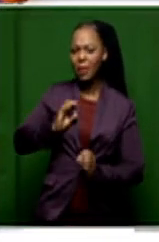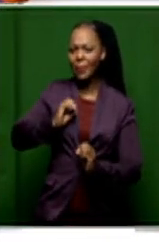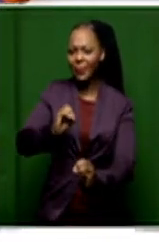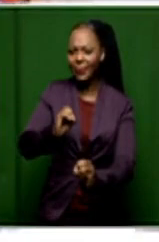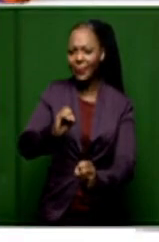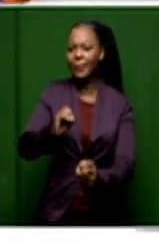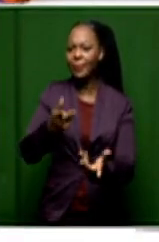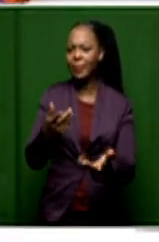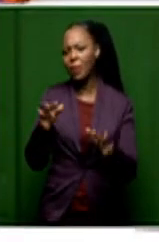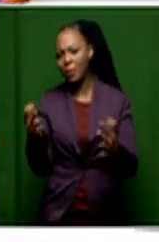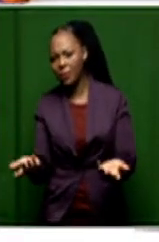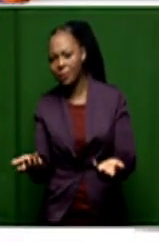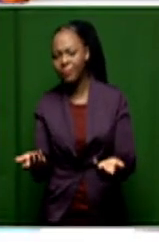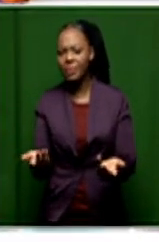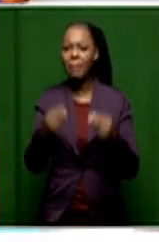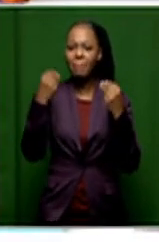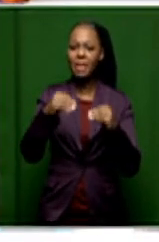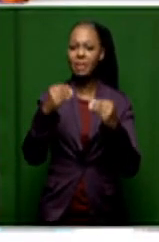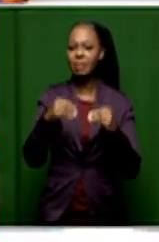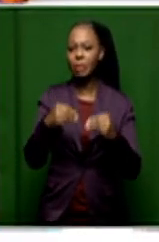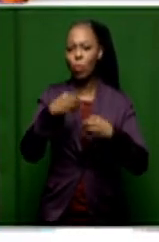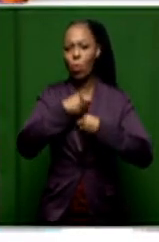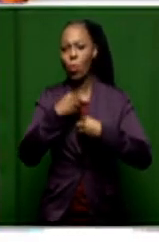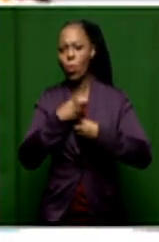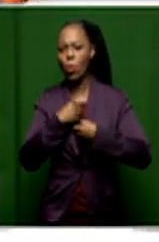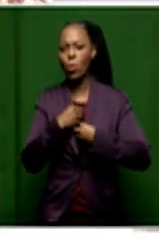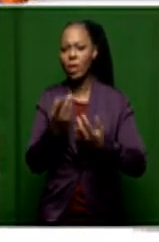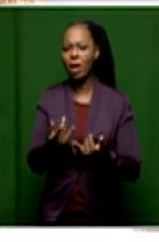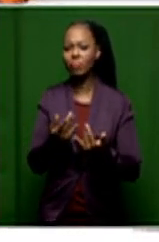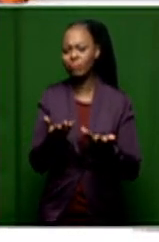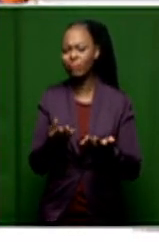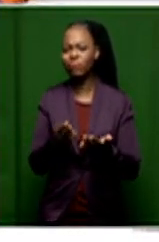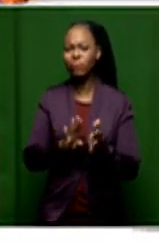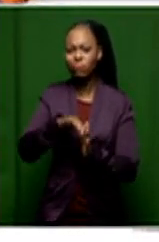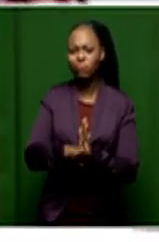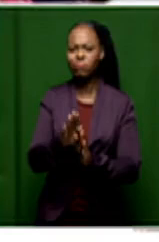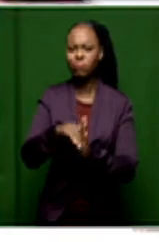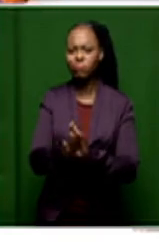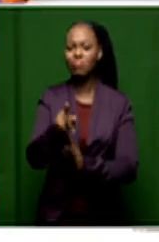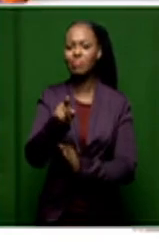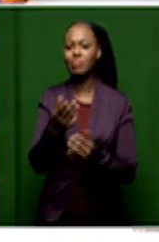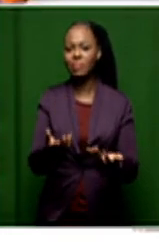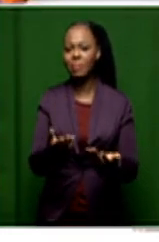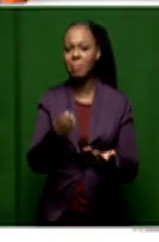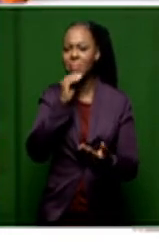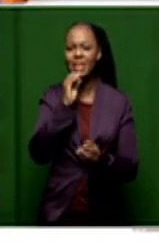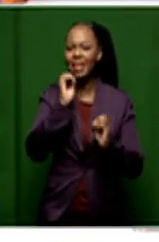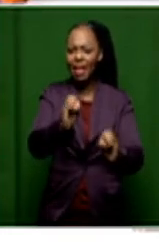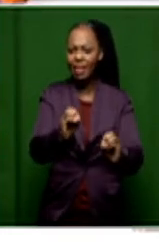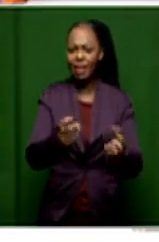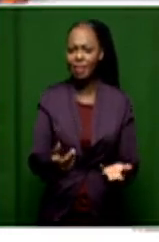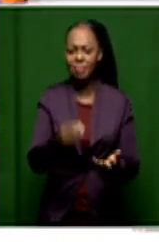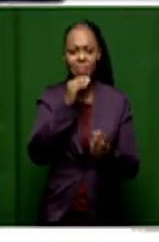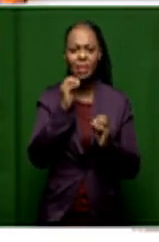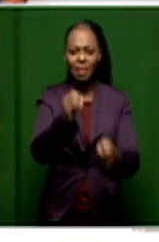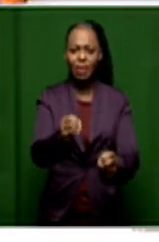it a worker or even a business owner, this number, in all honesty, probably means nothing. We still have